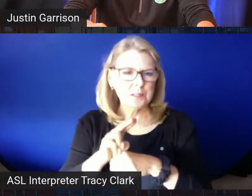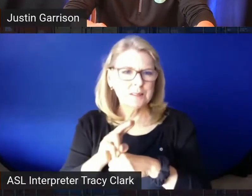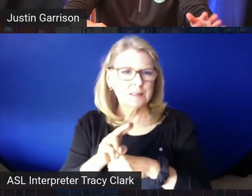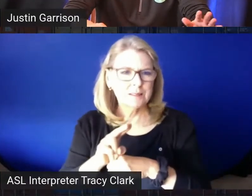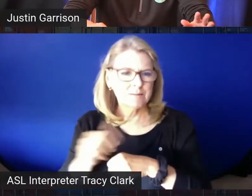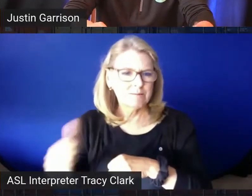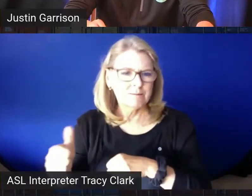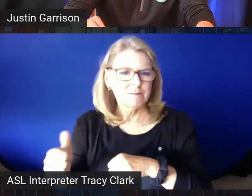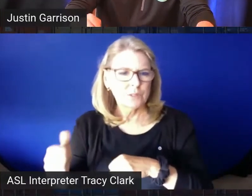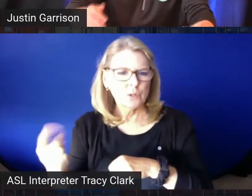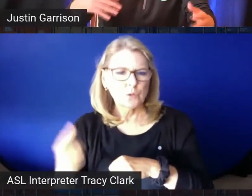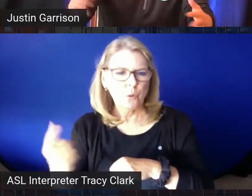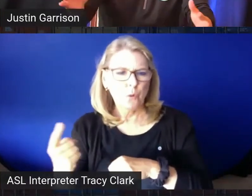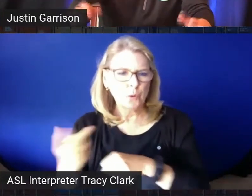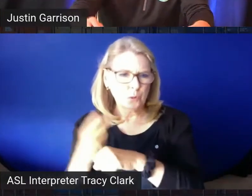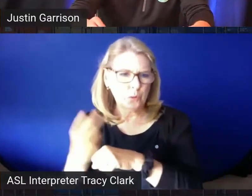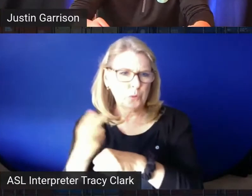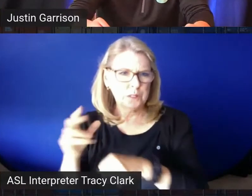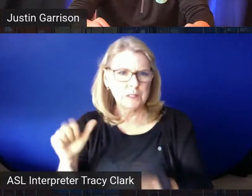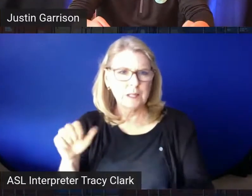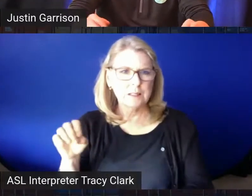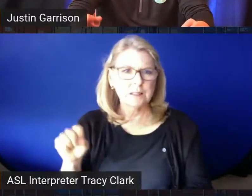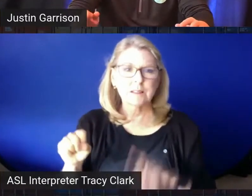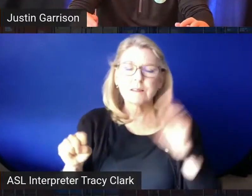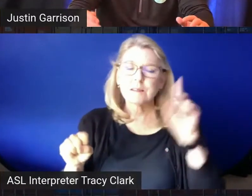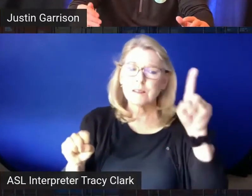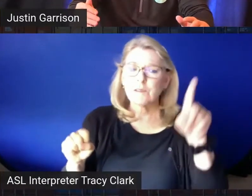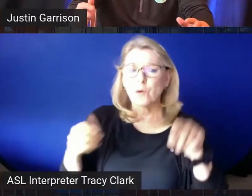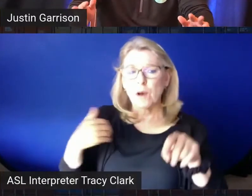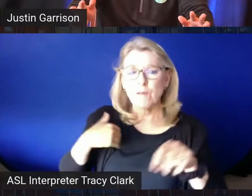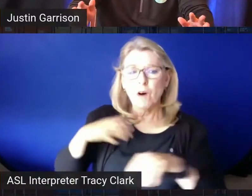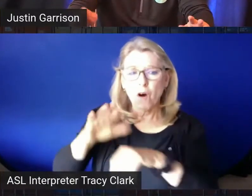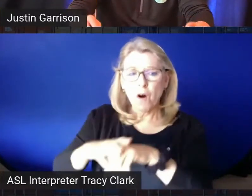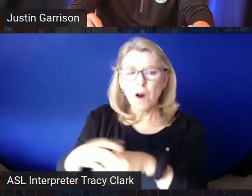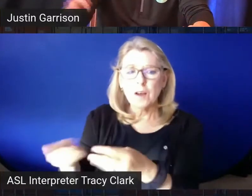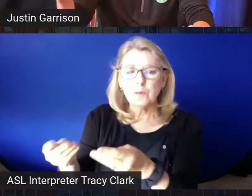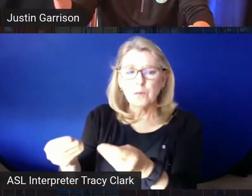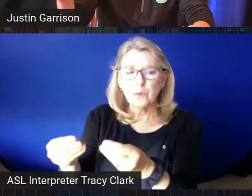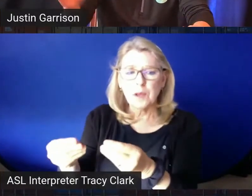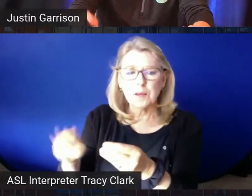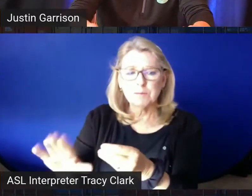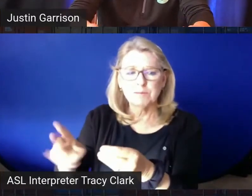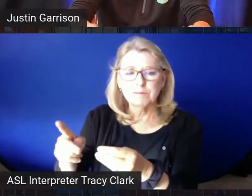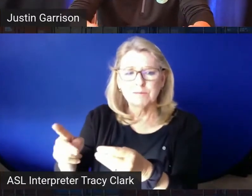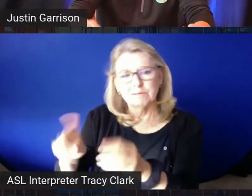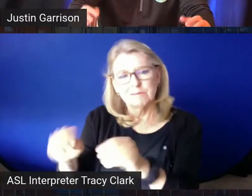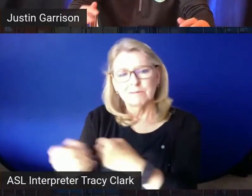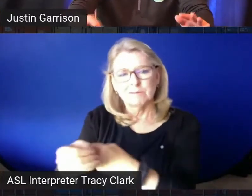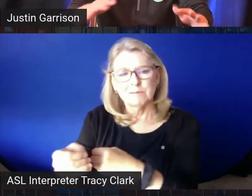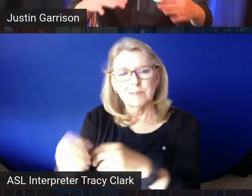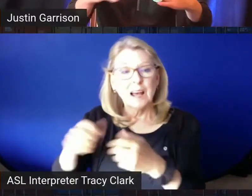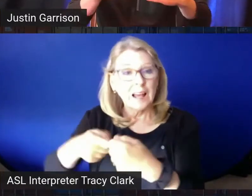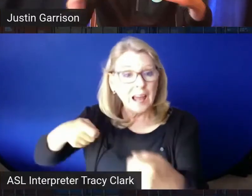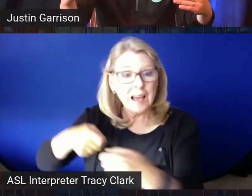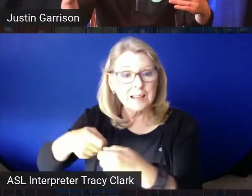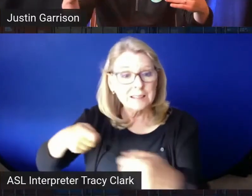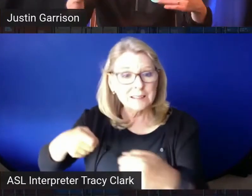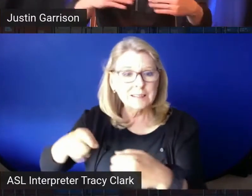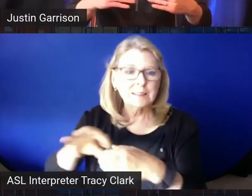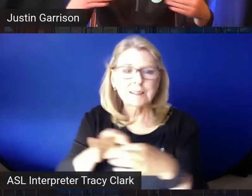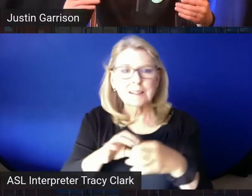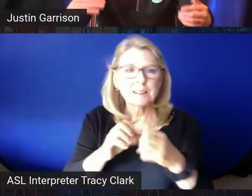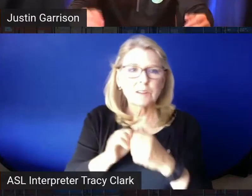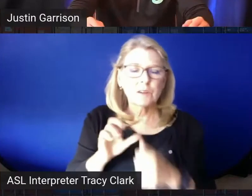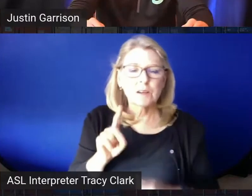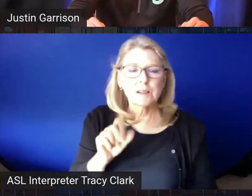Right. So if you have on-prem Elastic, or you're shipping logs to Datadog or something like that, all of those integrations, because